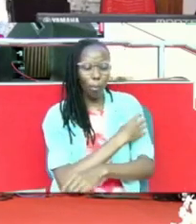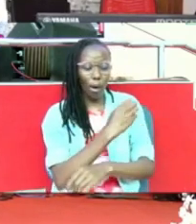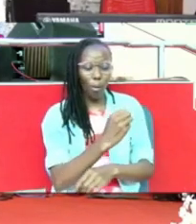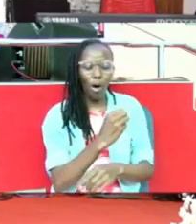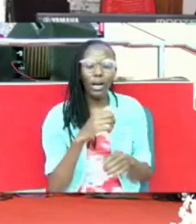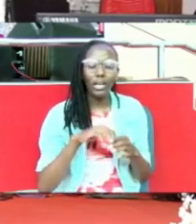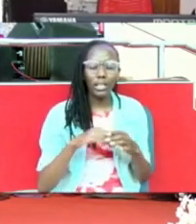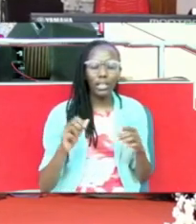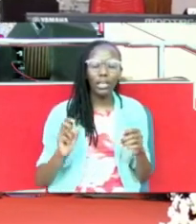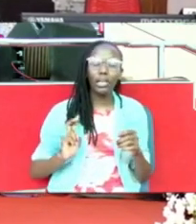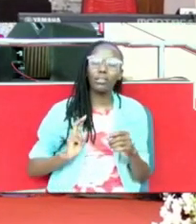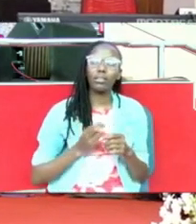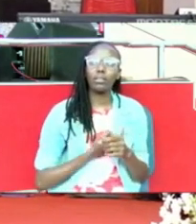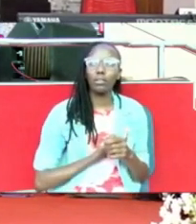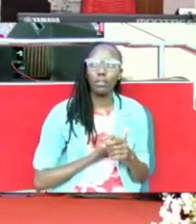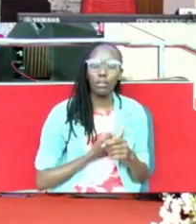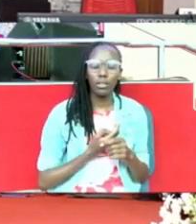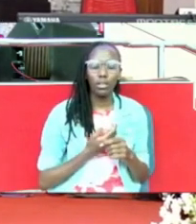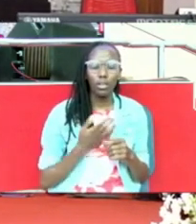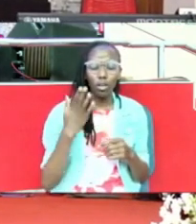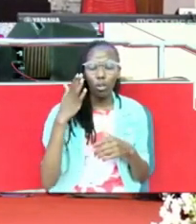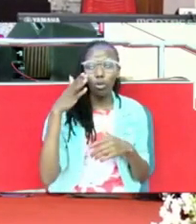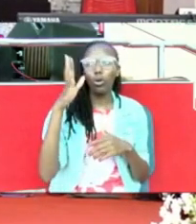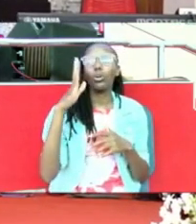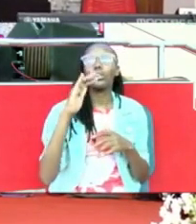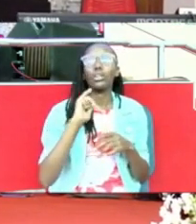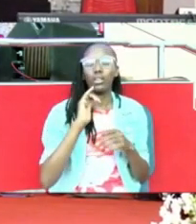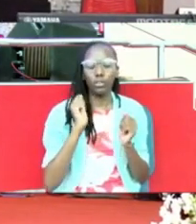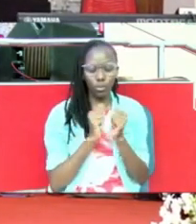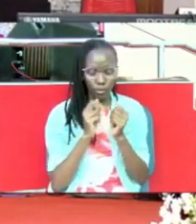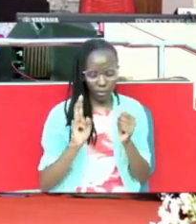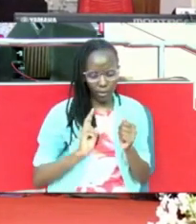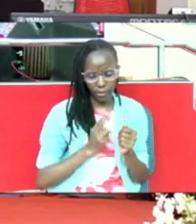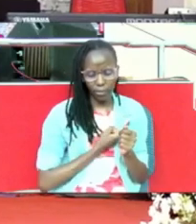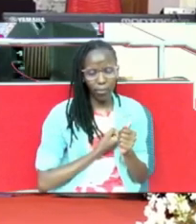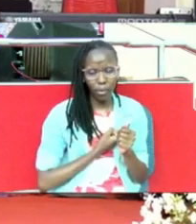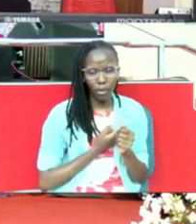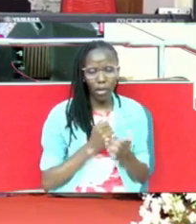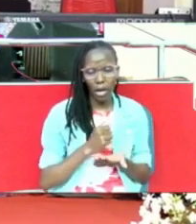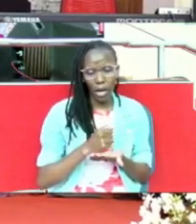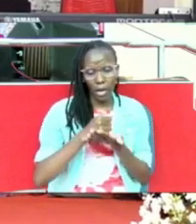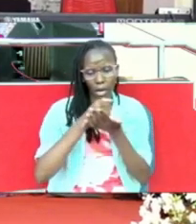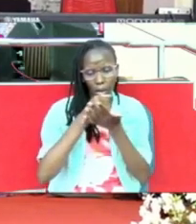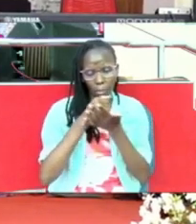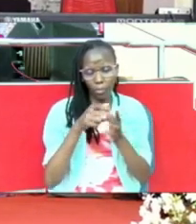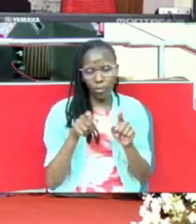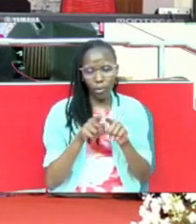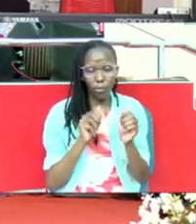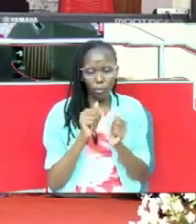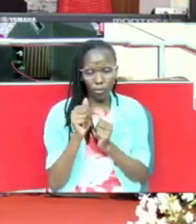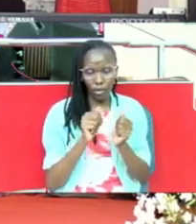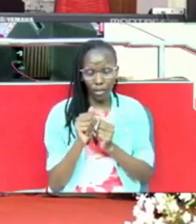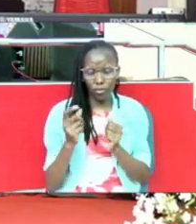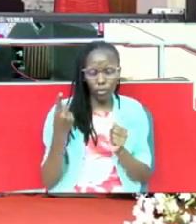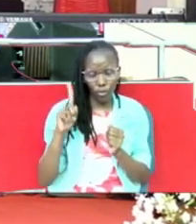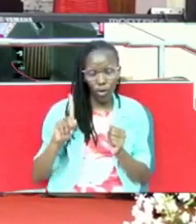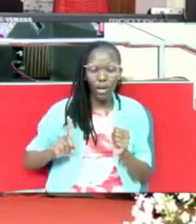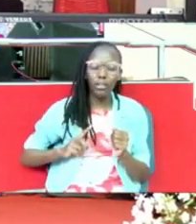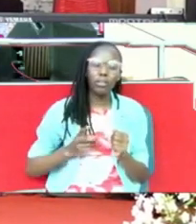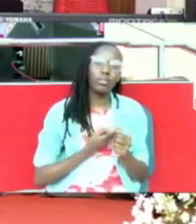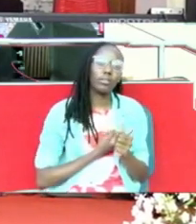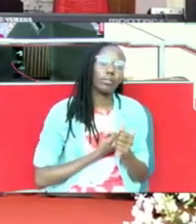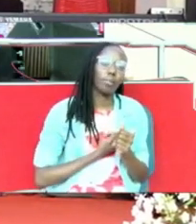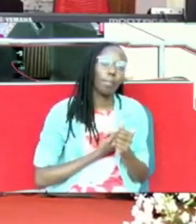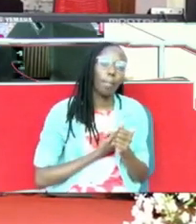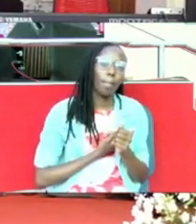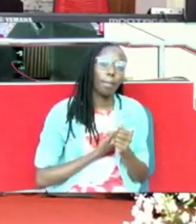nazo ni kuu sana. For the Lord is with us. Kwa sababu Mungu yuko pamoja nasi. To help us and to fight our battles. Kuweza kutusaidia na kupigana vita